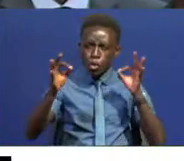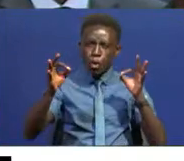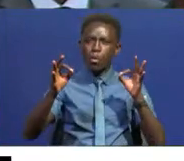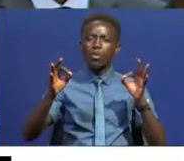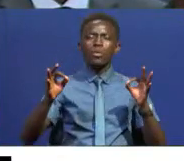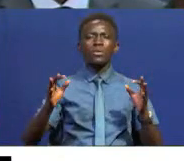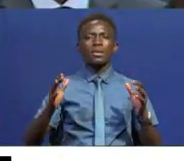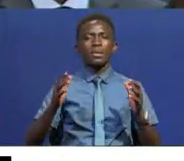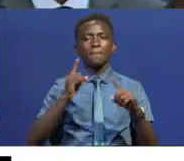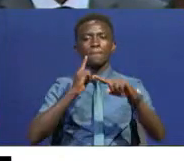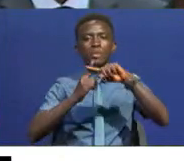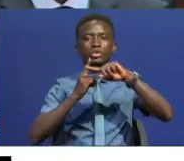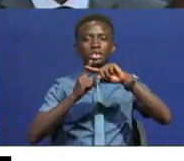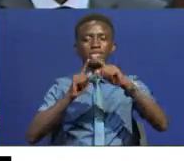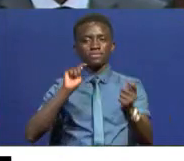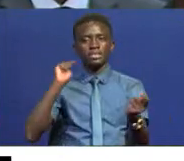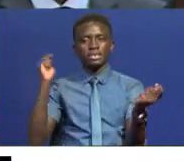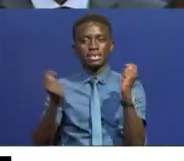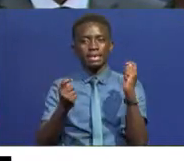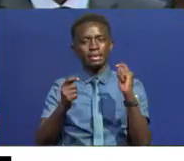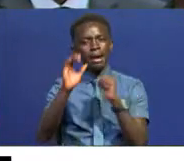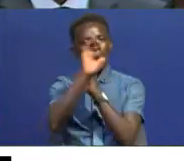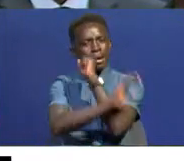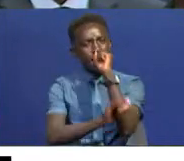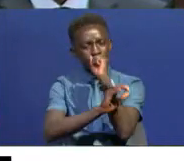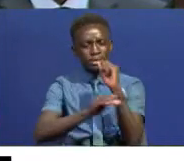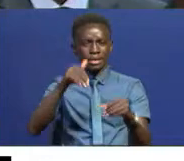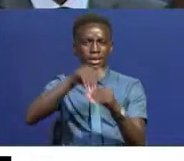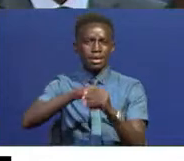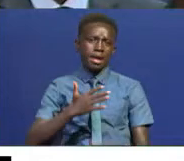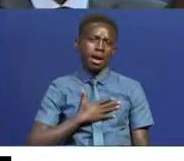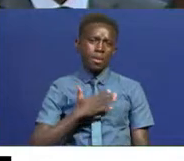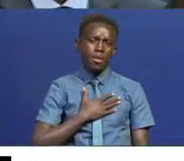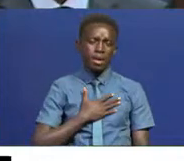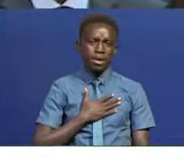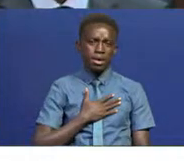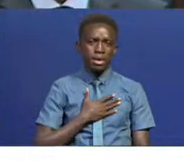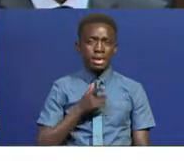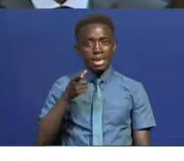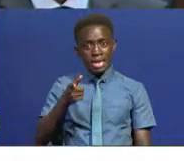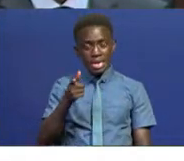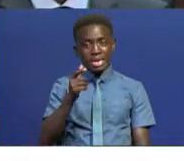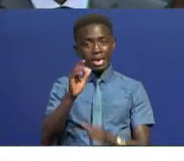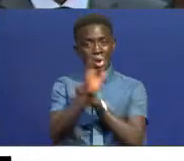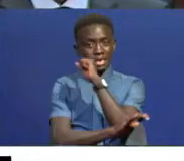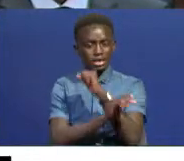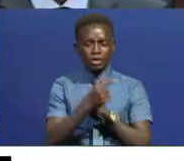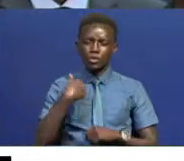change in our country, whose effects will last for generations.